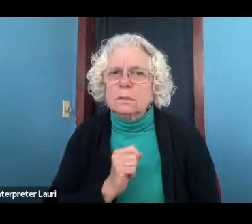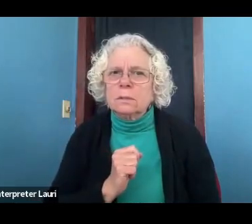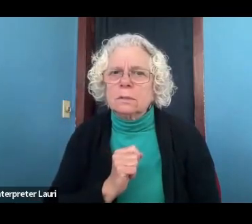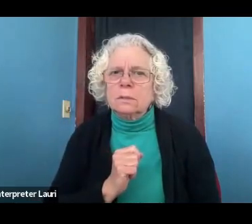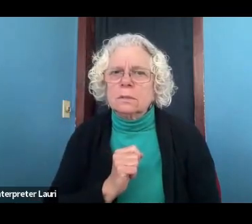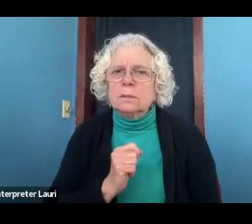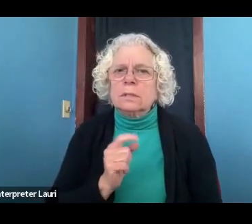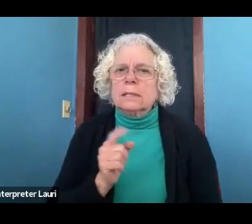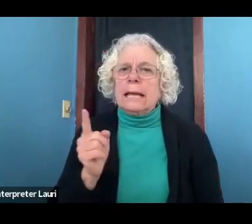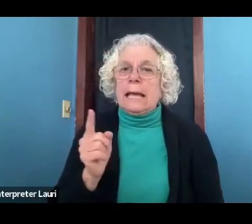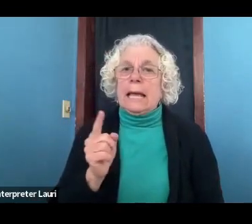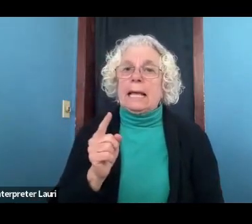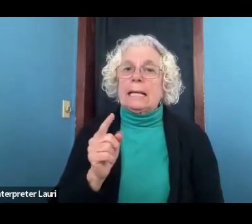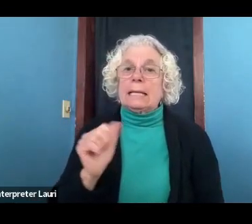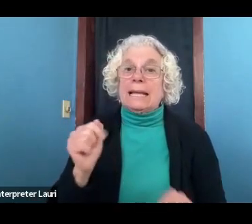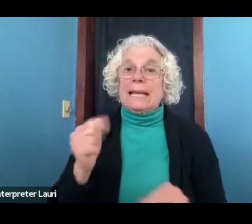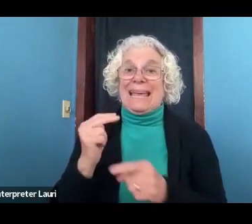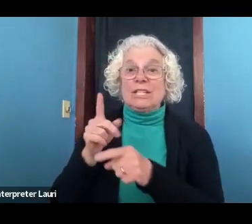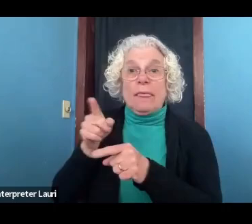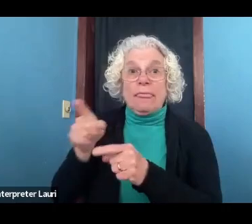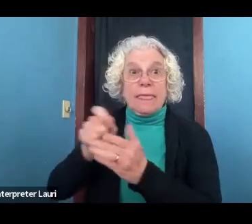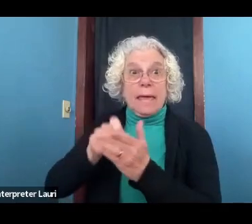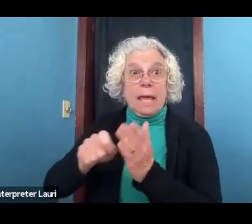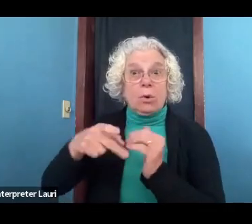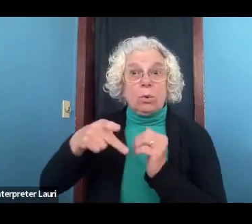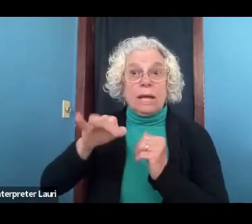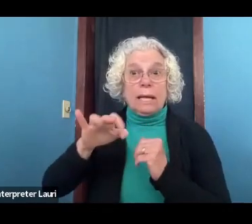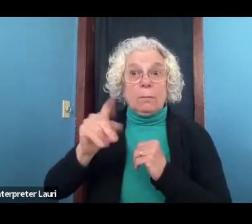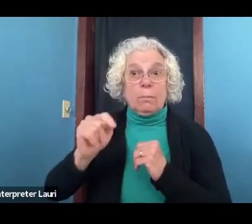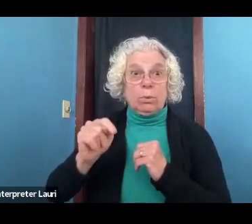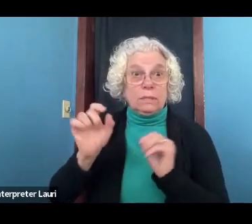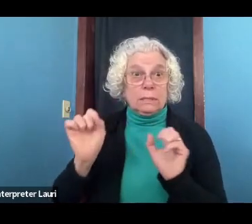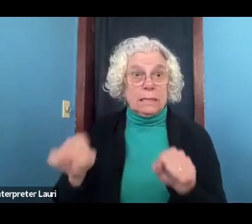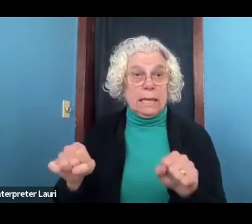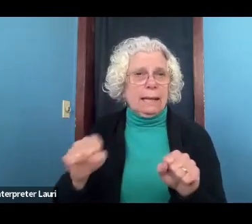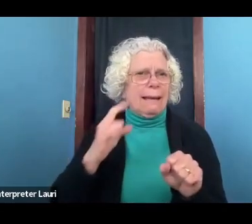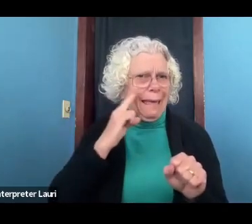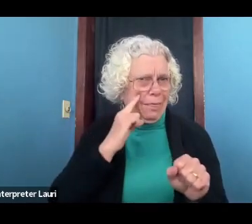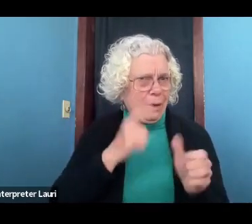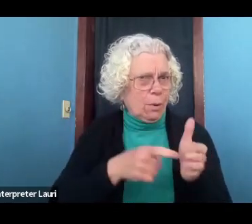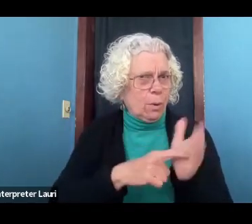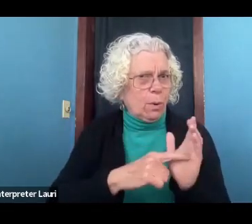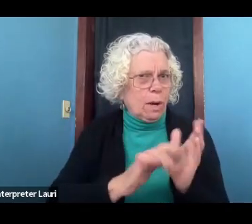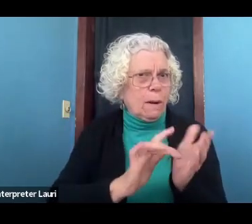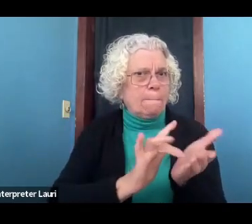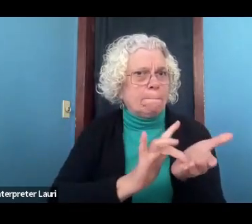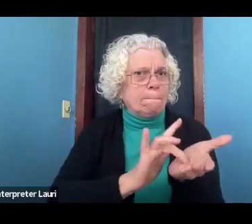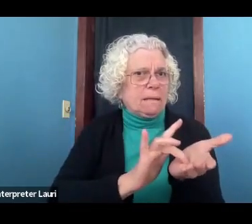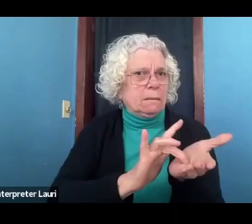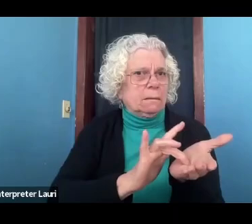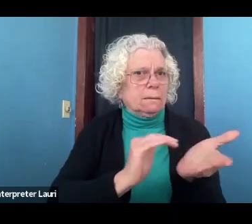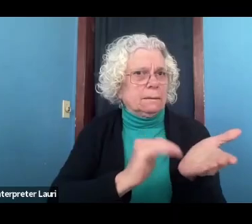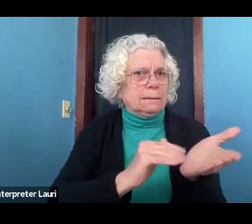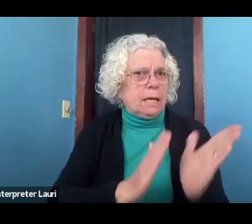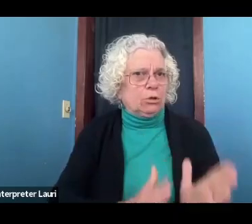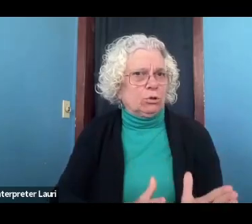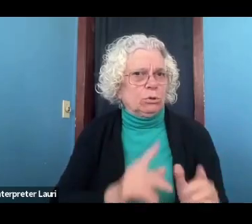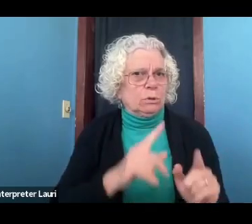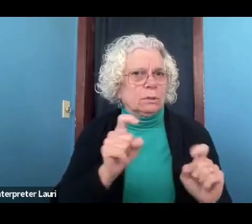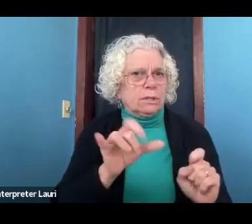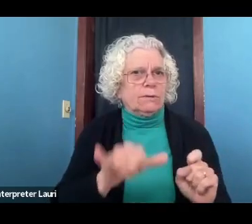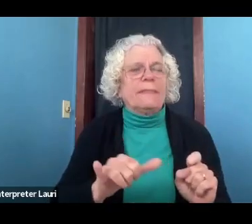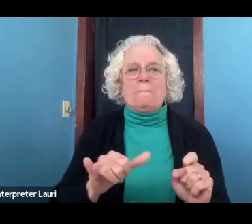Question is, can your agent really write a pulse? I thought it was only a medical person. Let's take a look at the